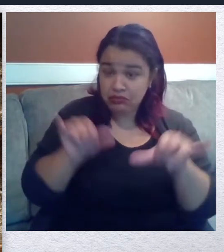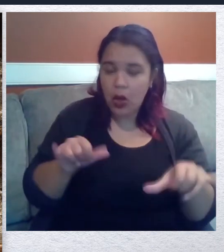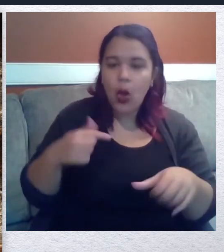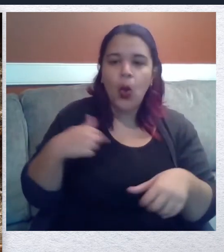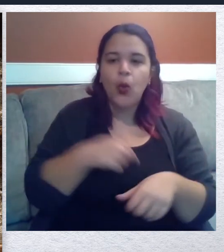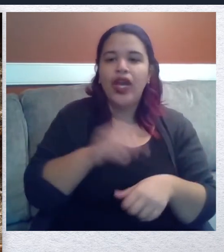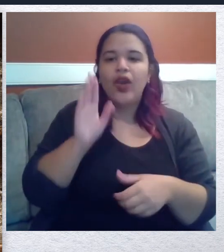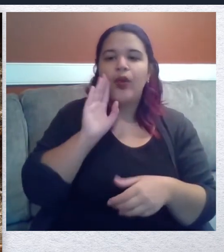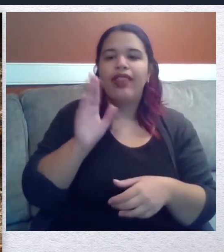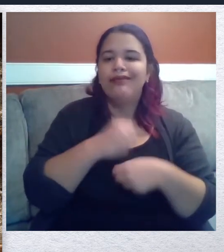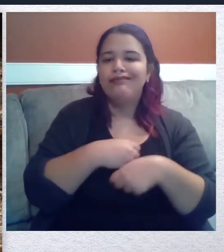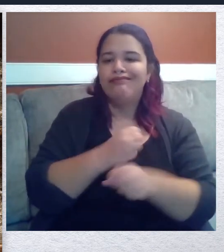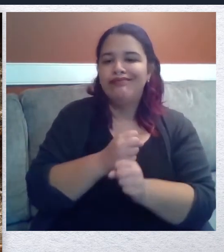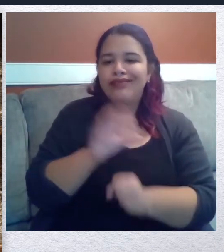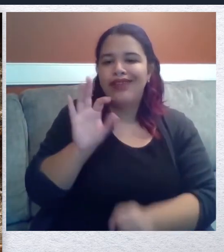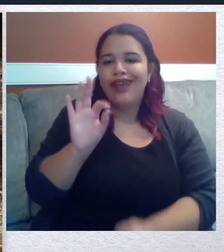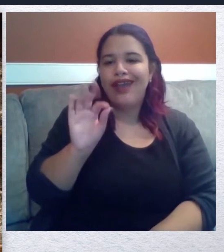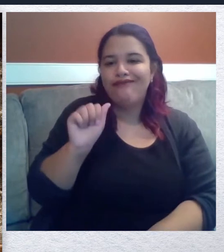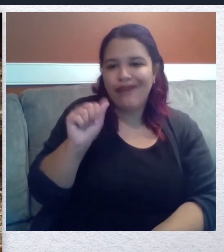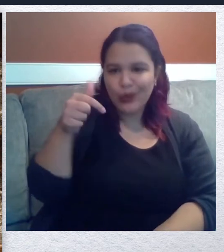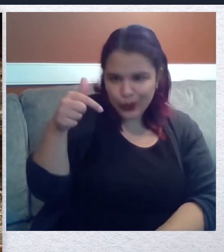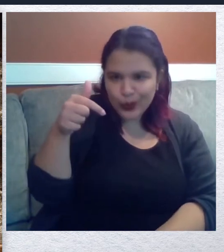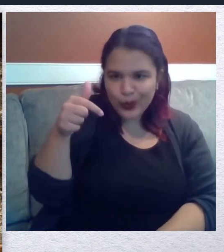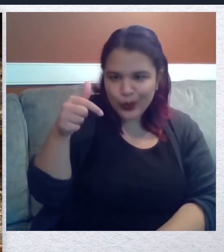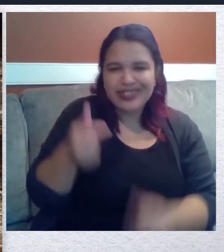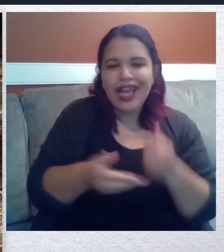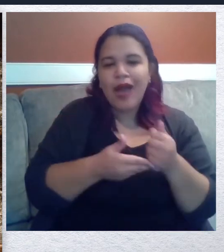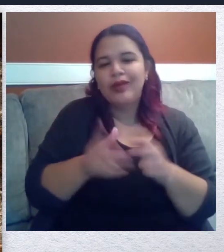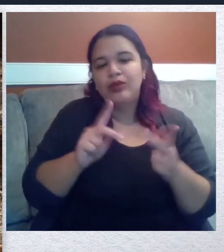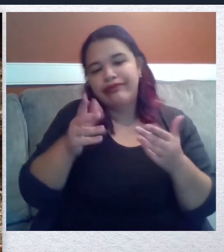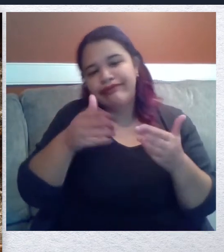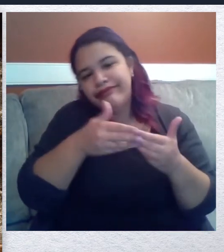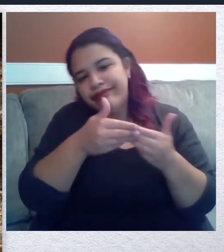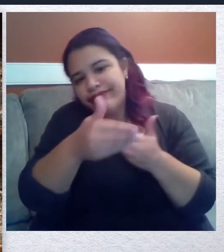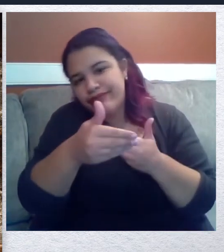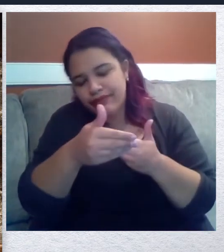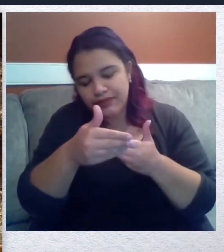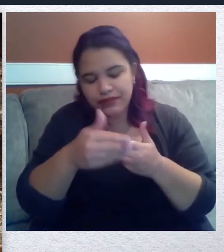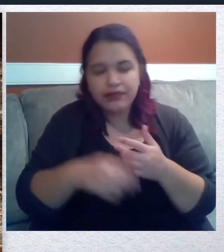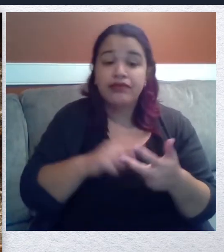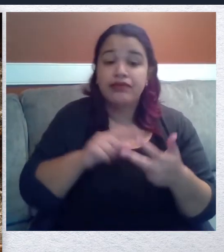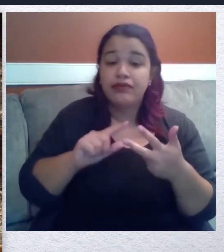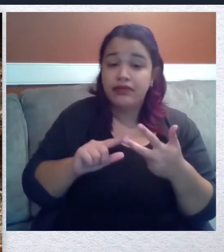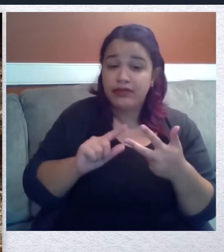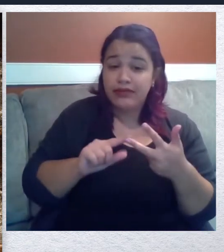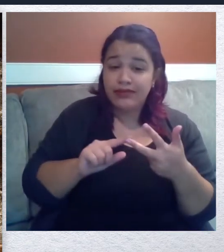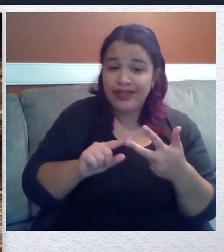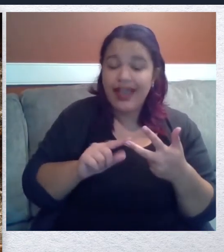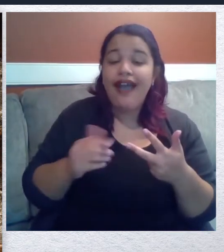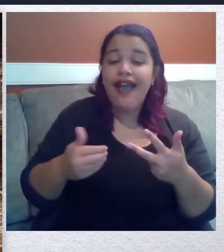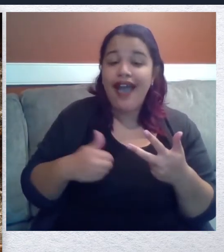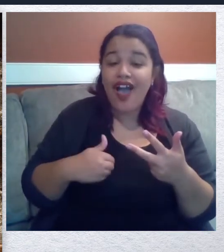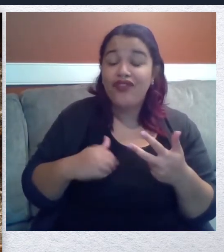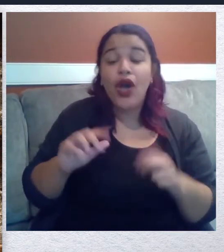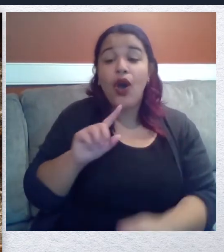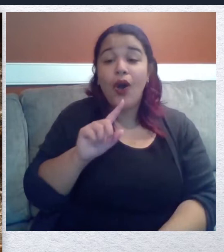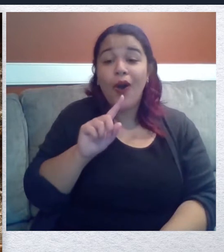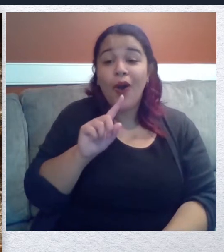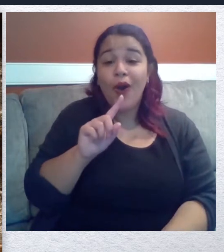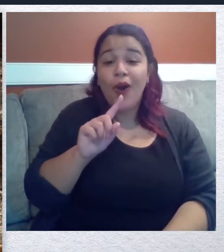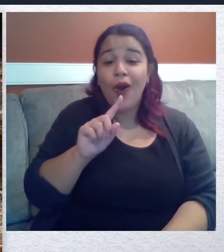future candidates. There is also a questionnaire that we would like for candidates to fill out following this